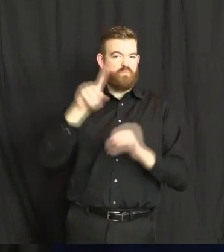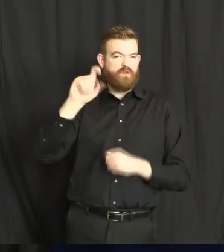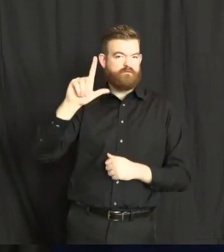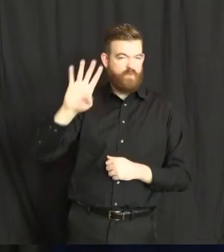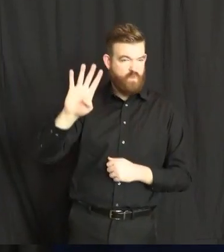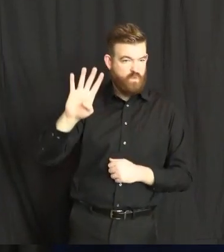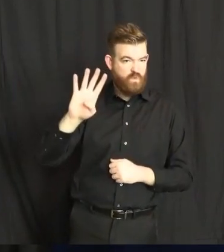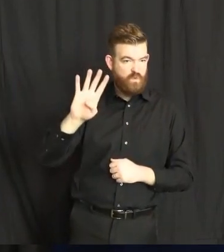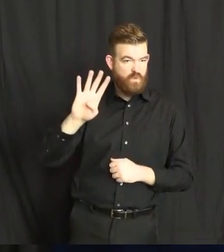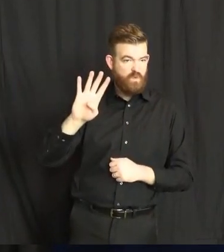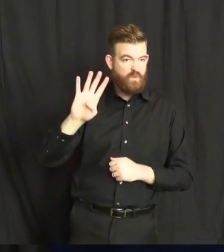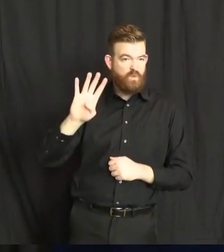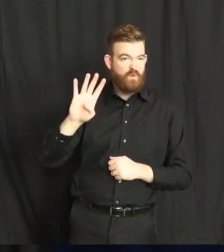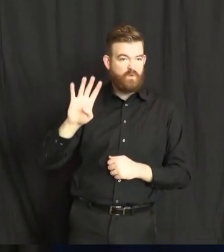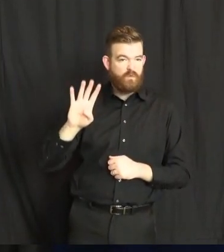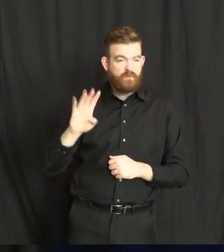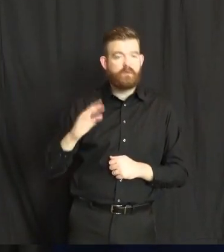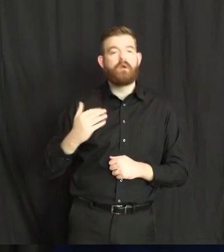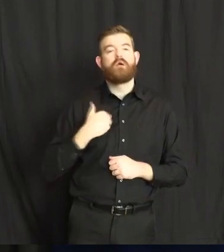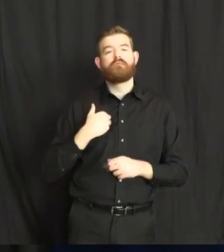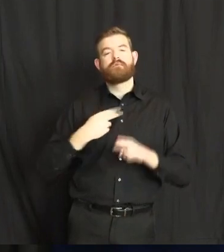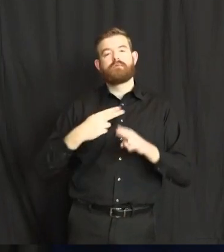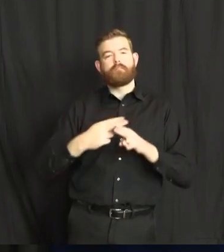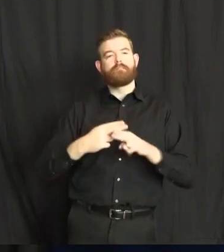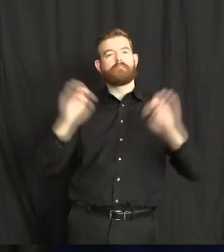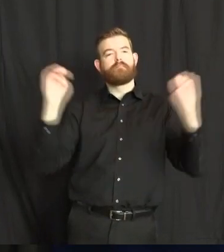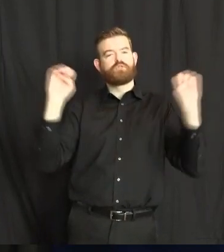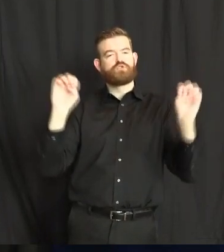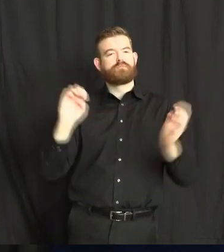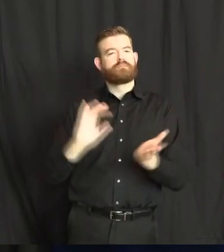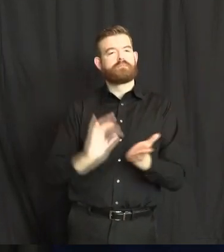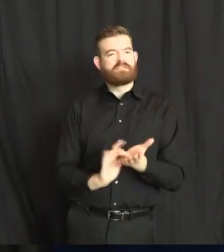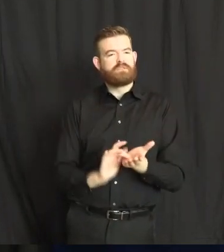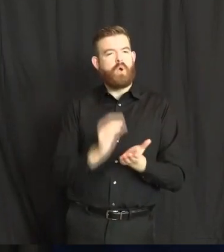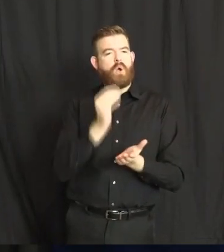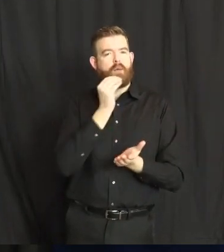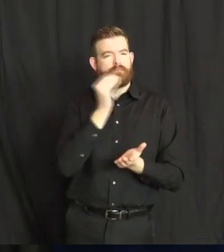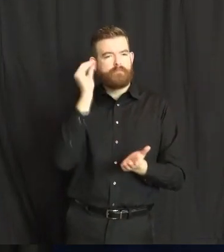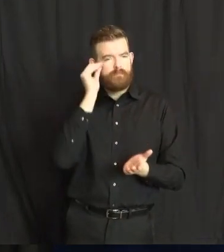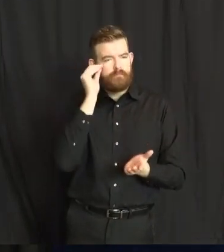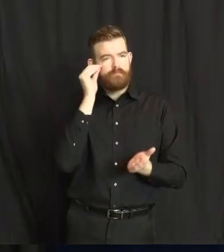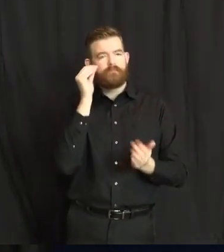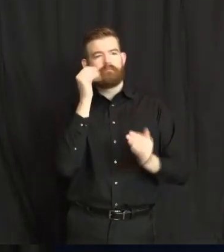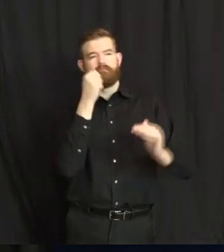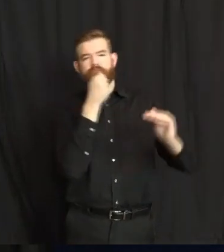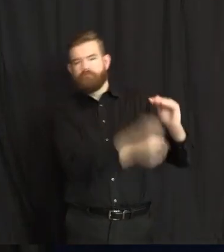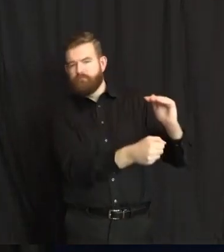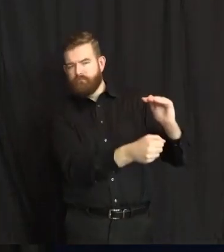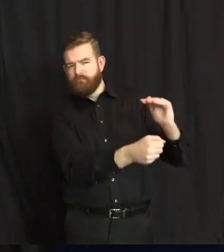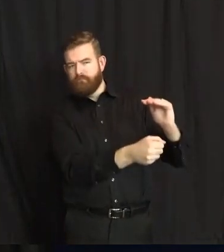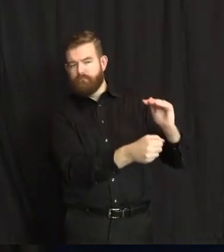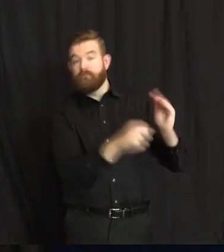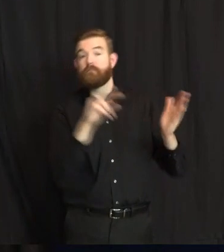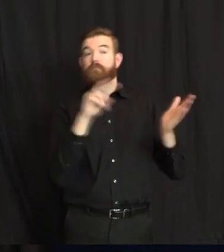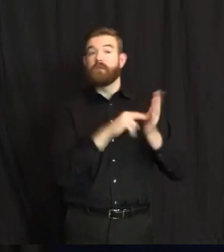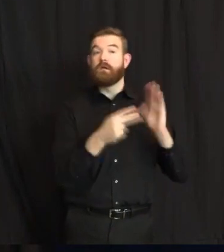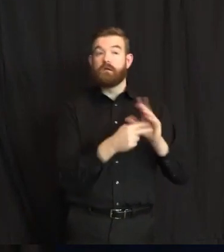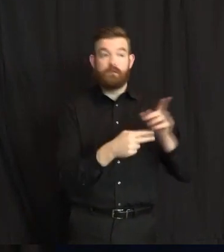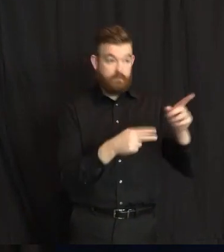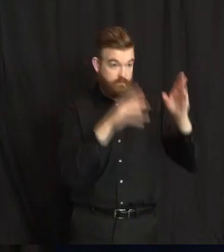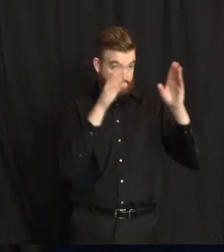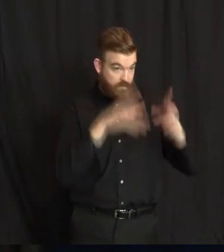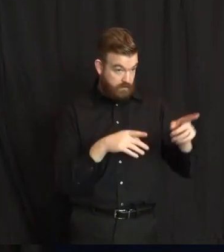temporary emergency medical home confinement to our most vulnerable incarcerated individuals who have not committed a serious offense. And again,